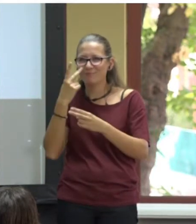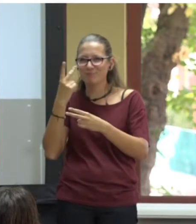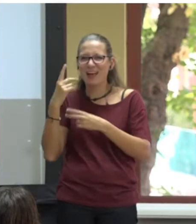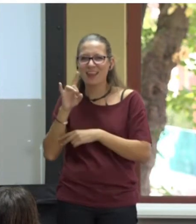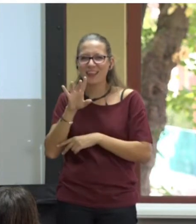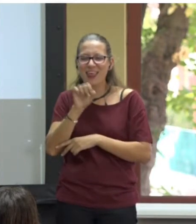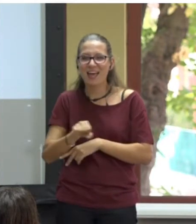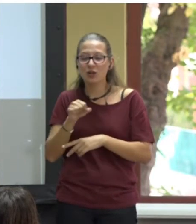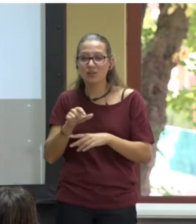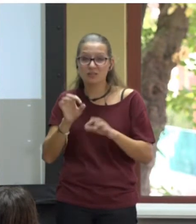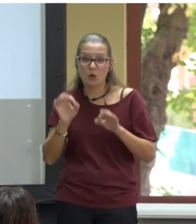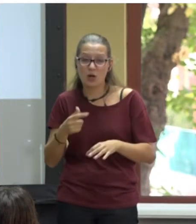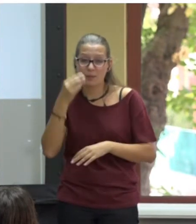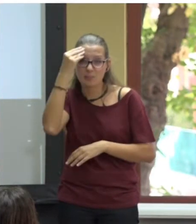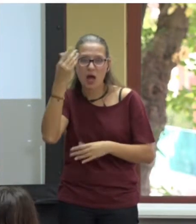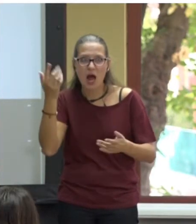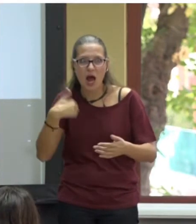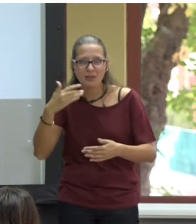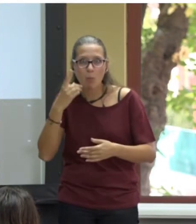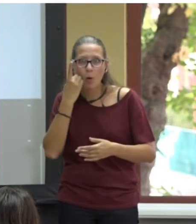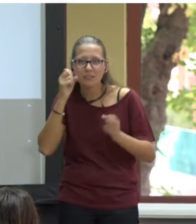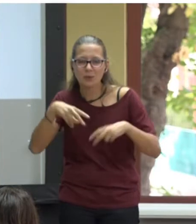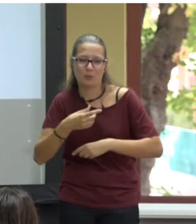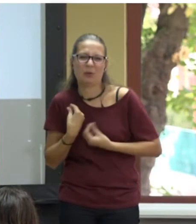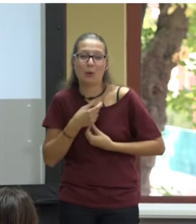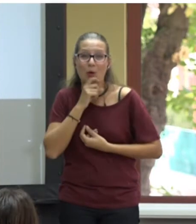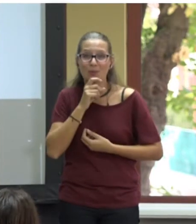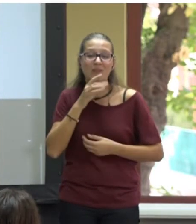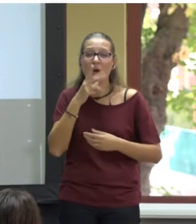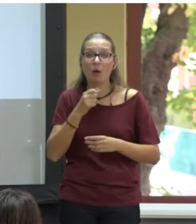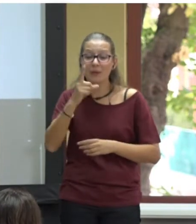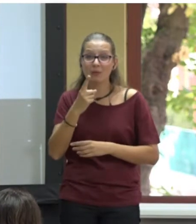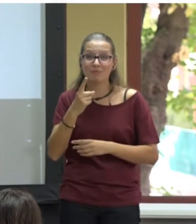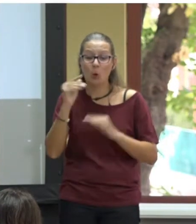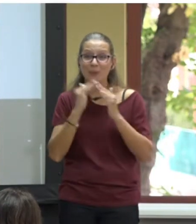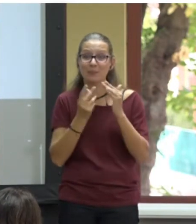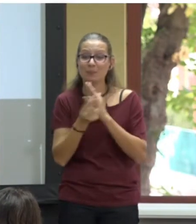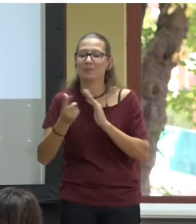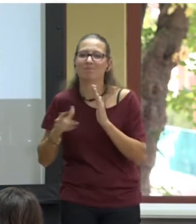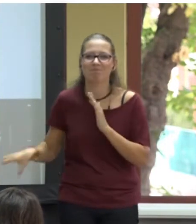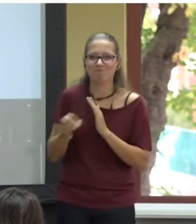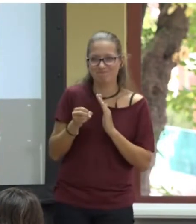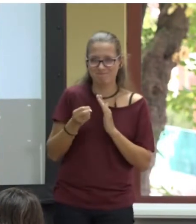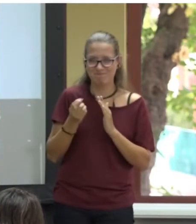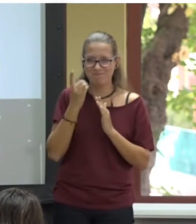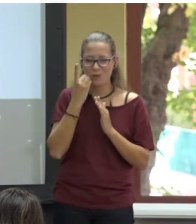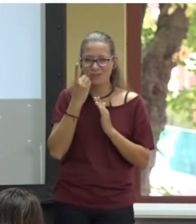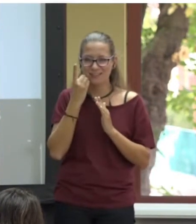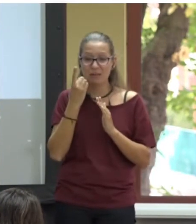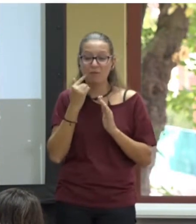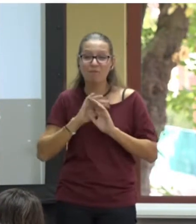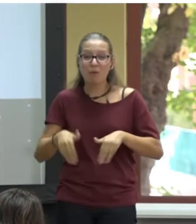we can ask ourselves, how could we live without a cell phone? Because now it's the only thing we care about when we leave home is to take the cell phone.